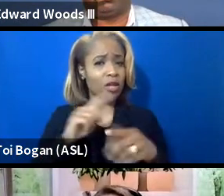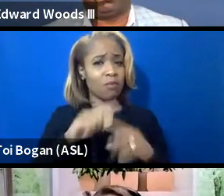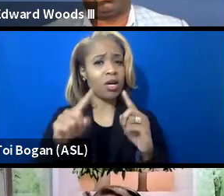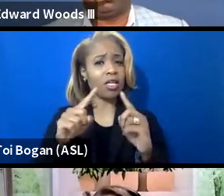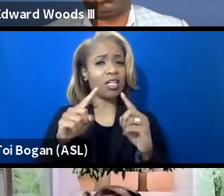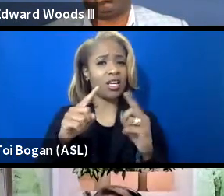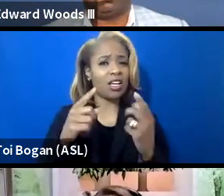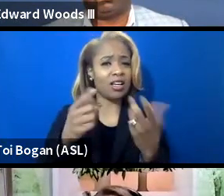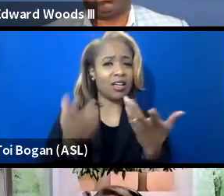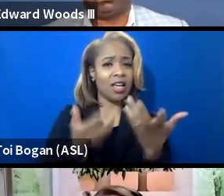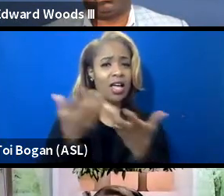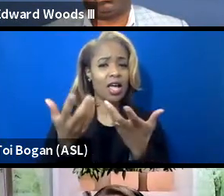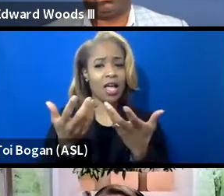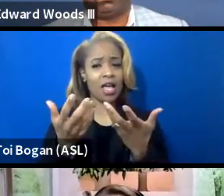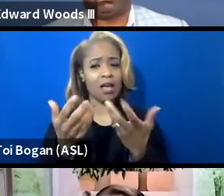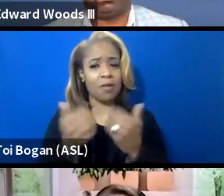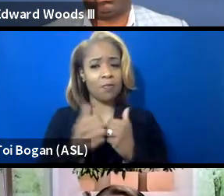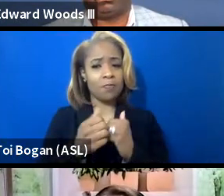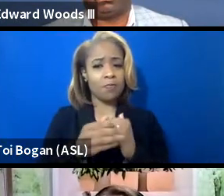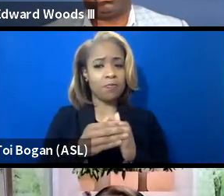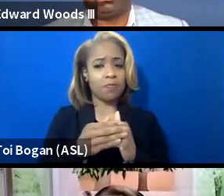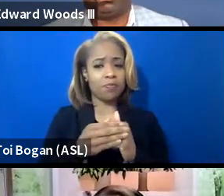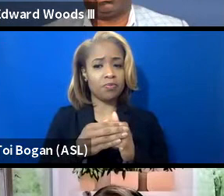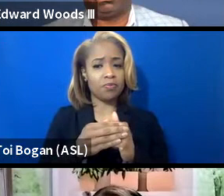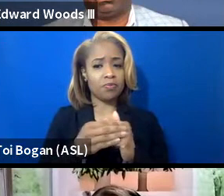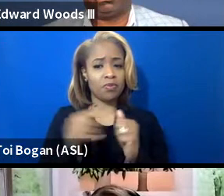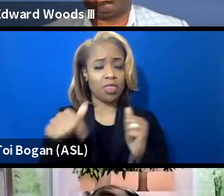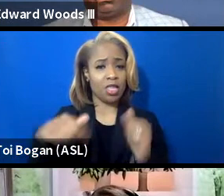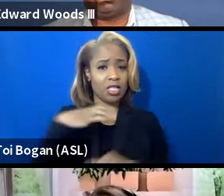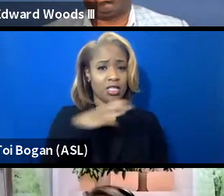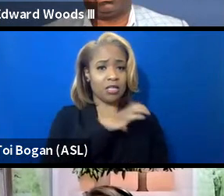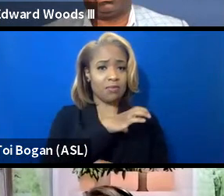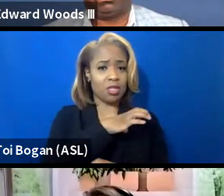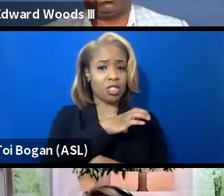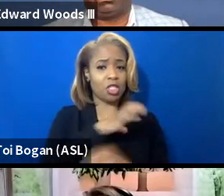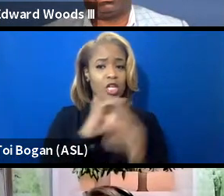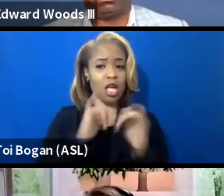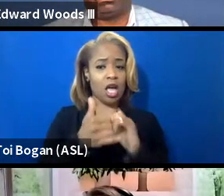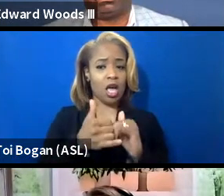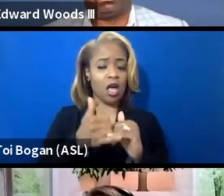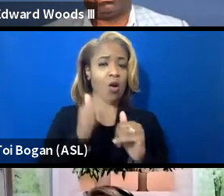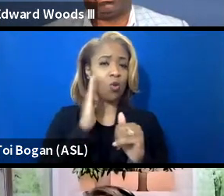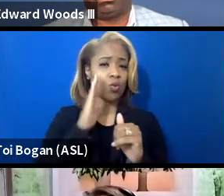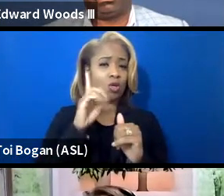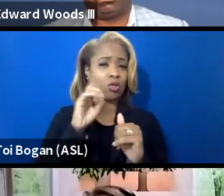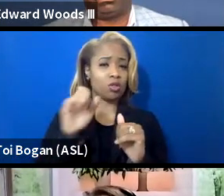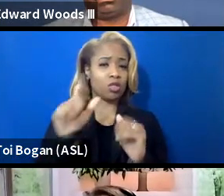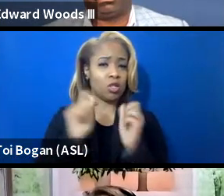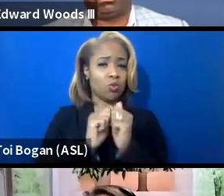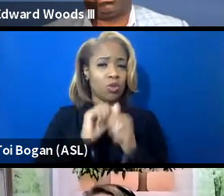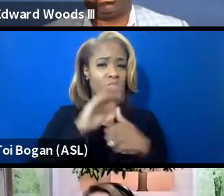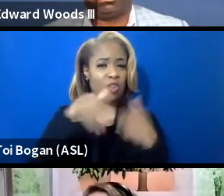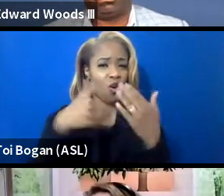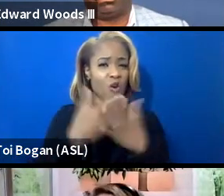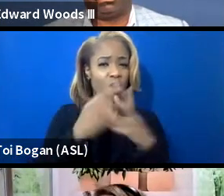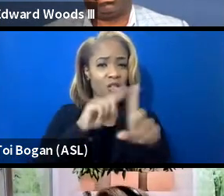as possible of like how we are as a commission, right, going to deal with all the input that we're having,